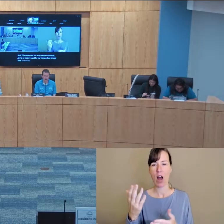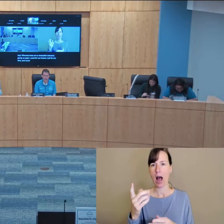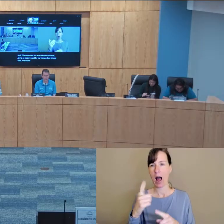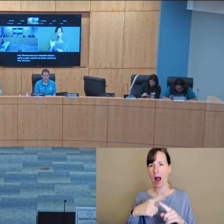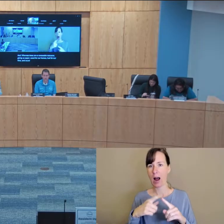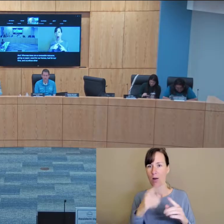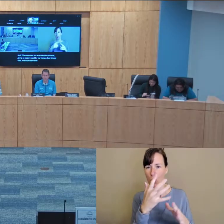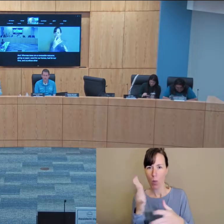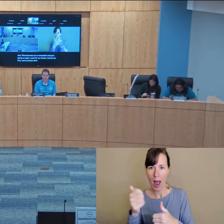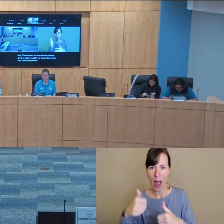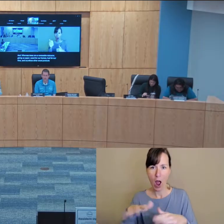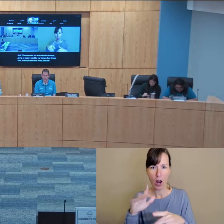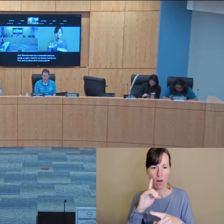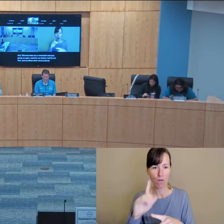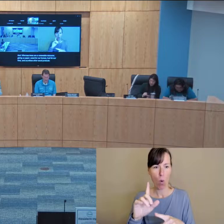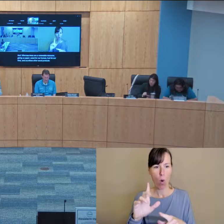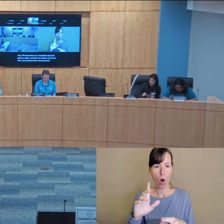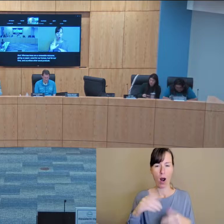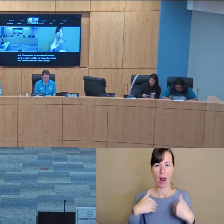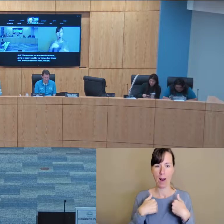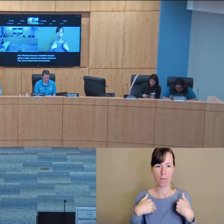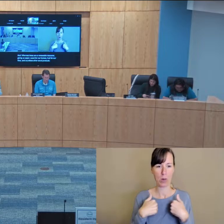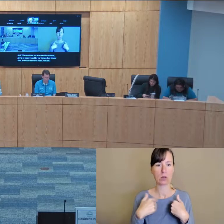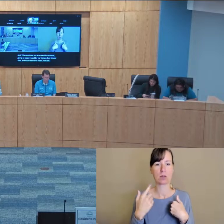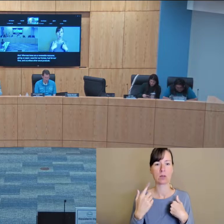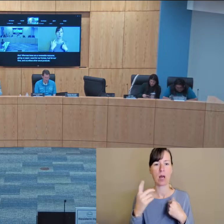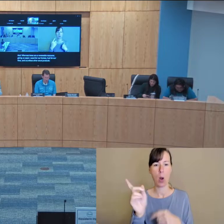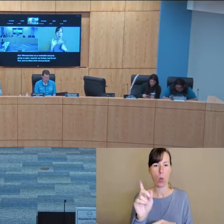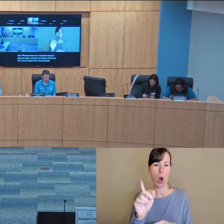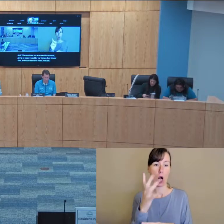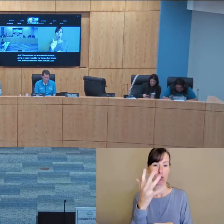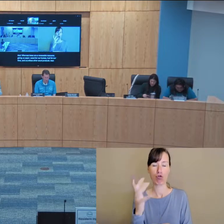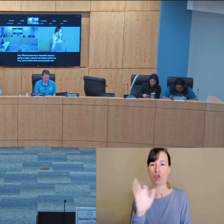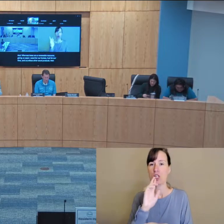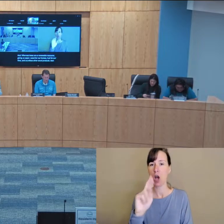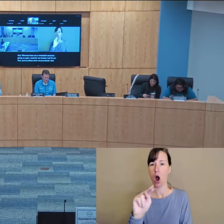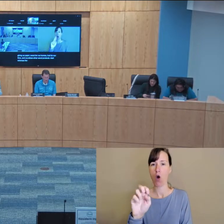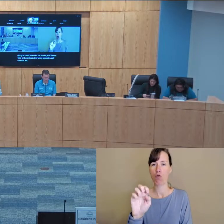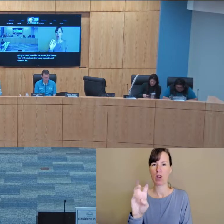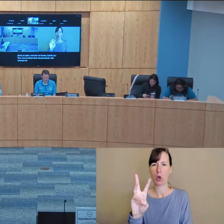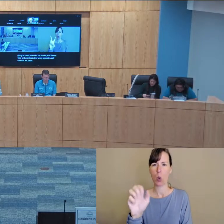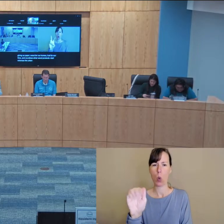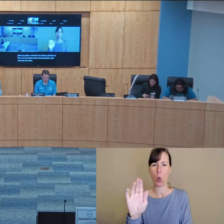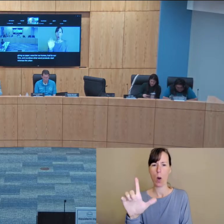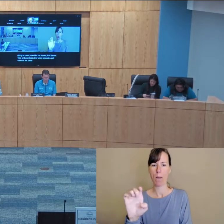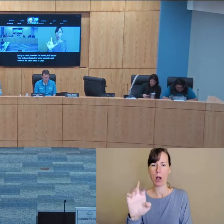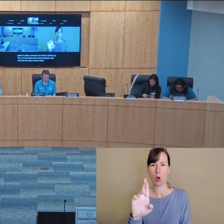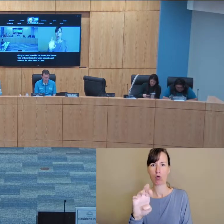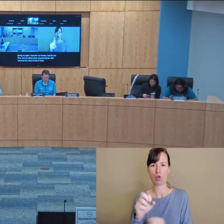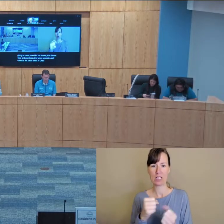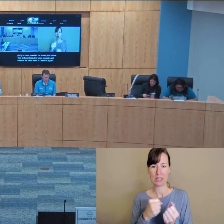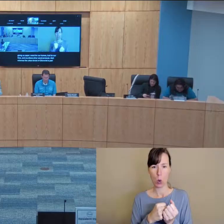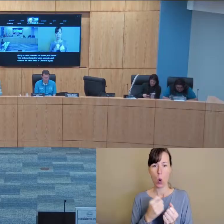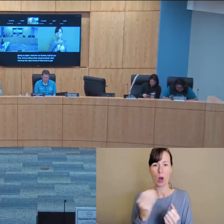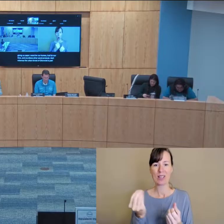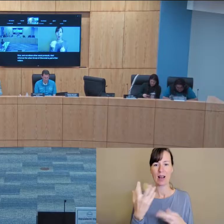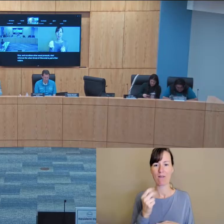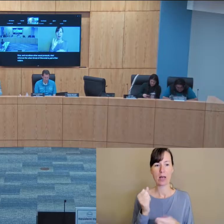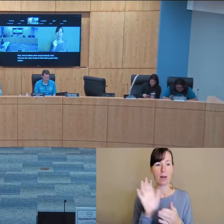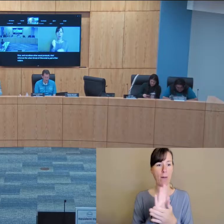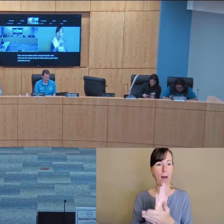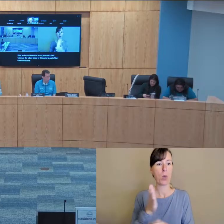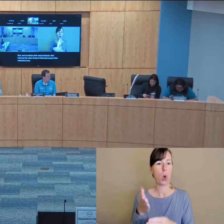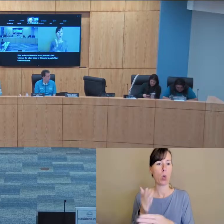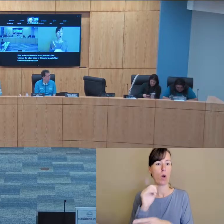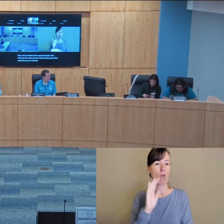wood products. And whereas the urban forest of Cheverly is part of the watershed area of Beaver